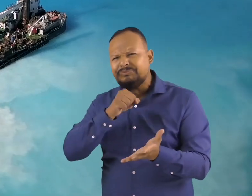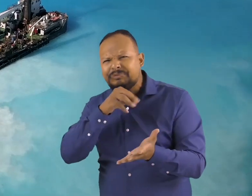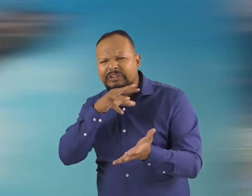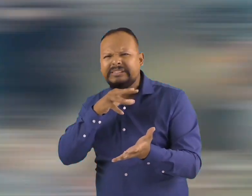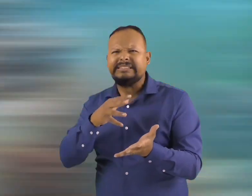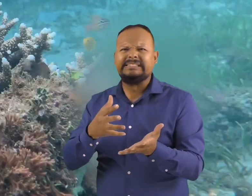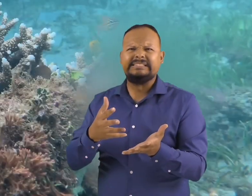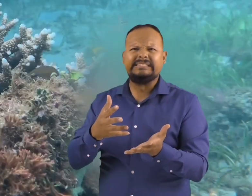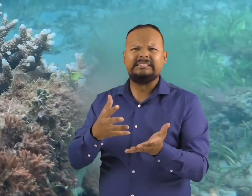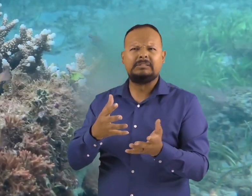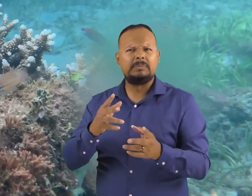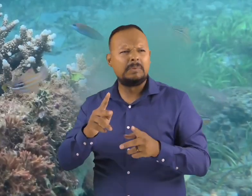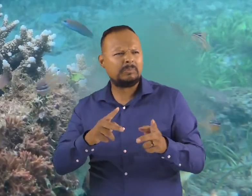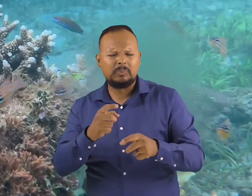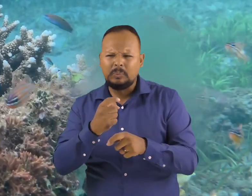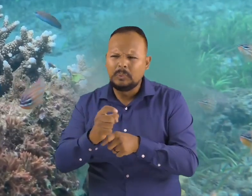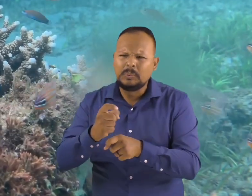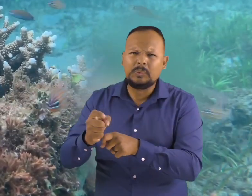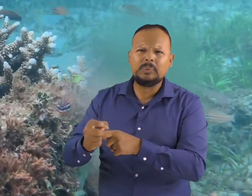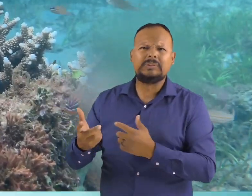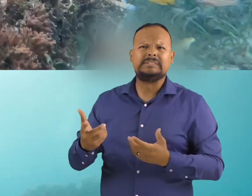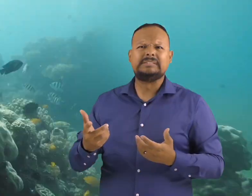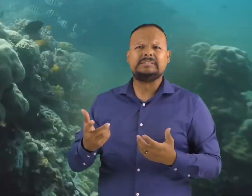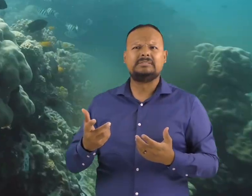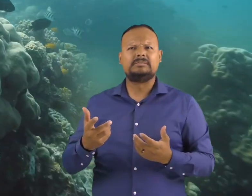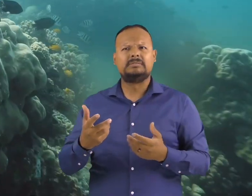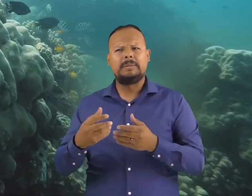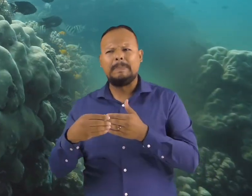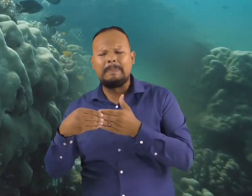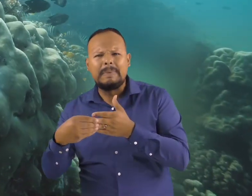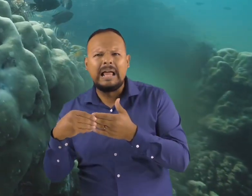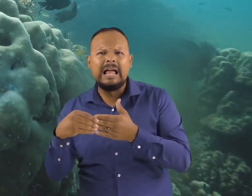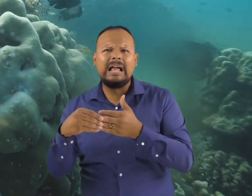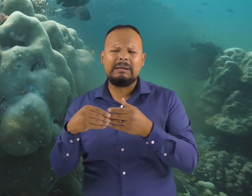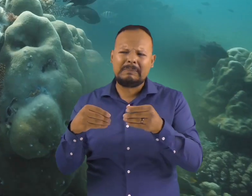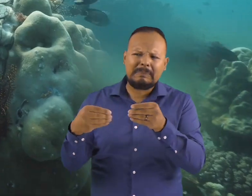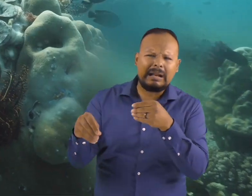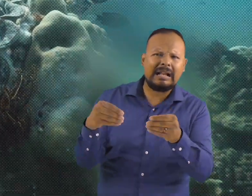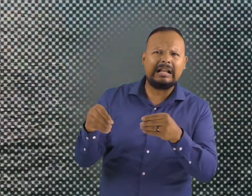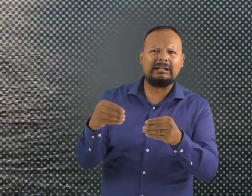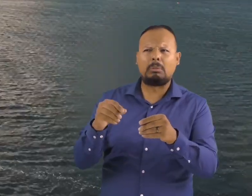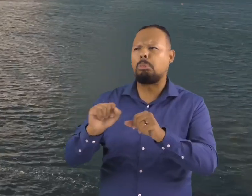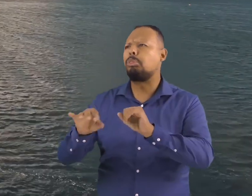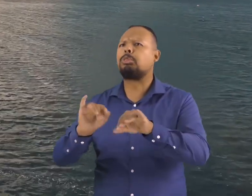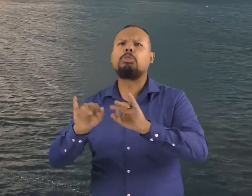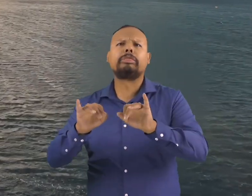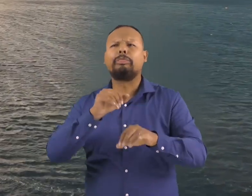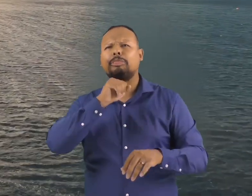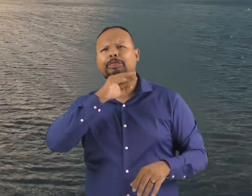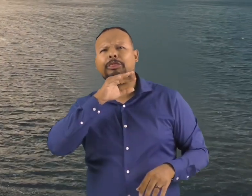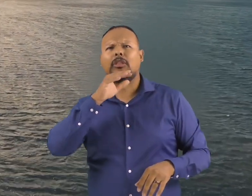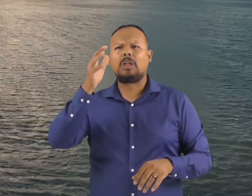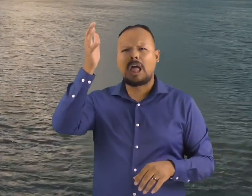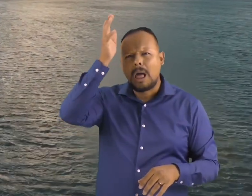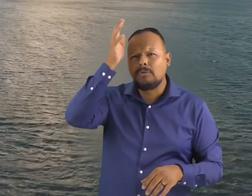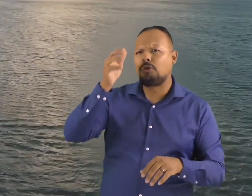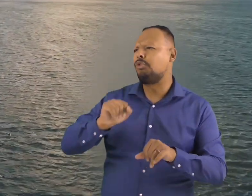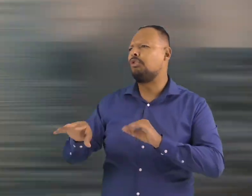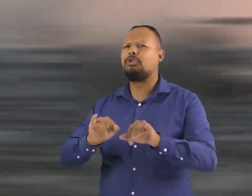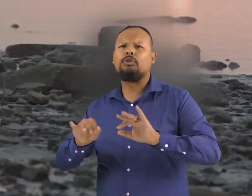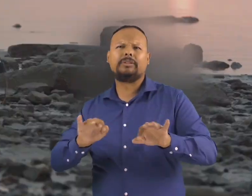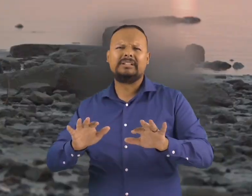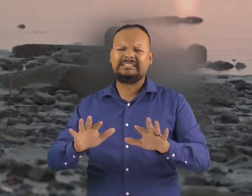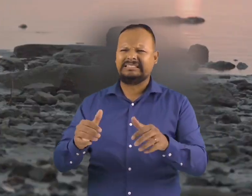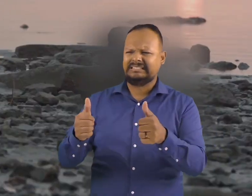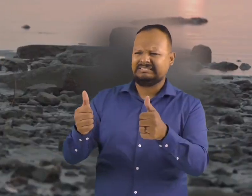lot of harm to the ocean and its ecosystem and inhabitants. But never fear! There are